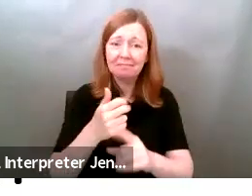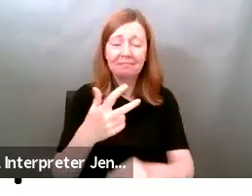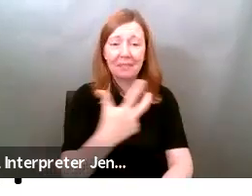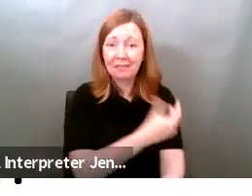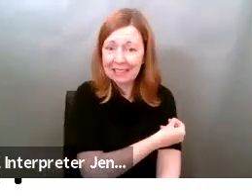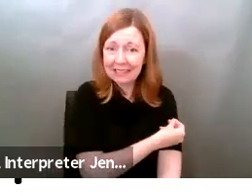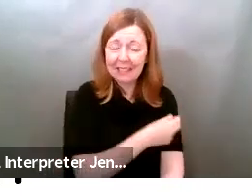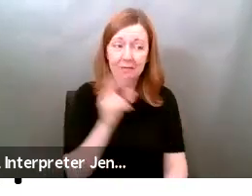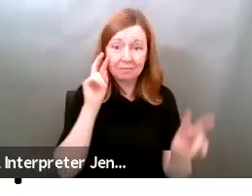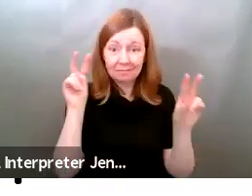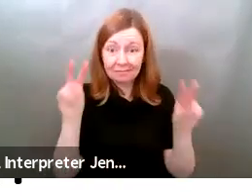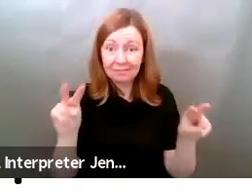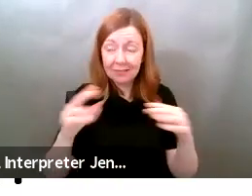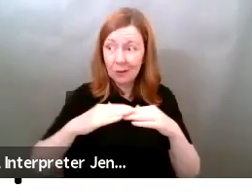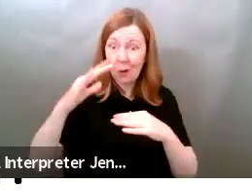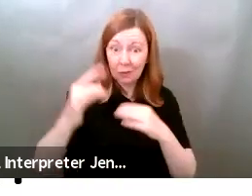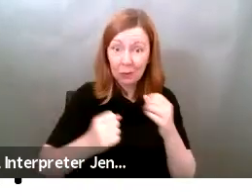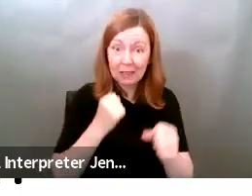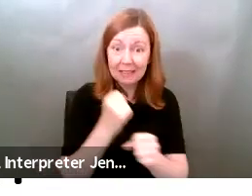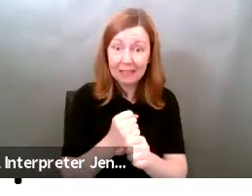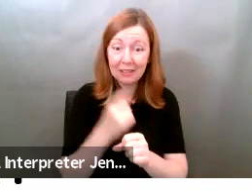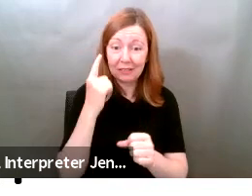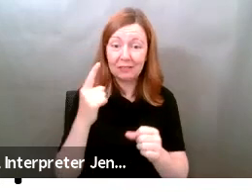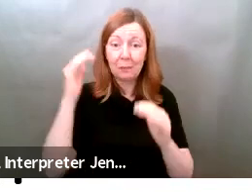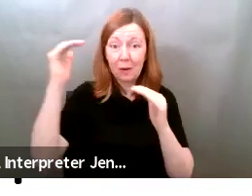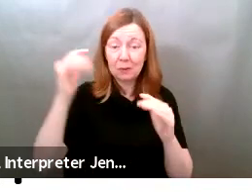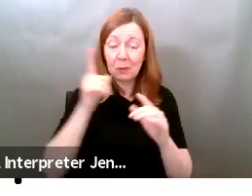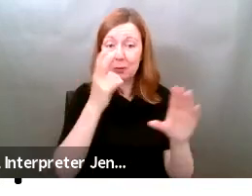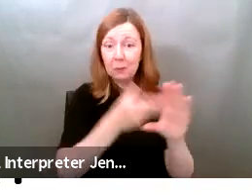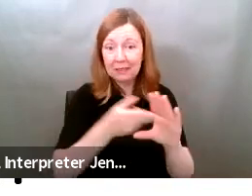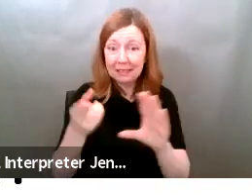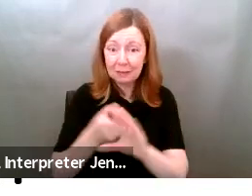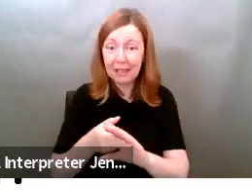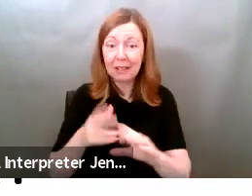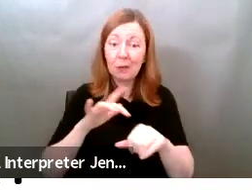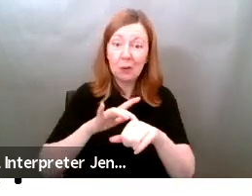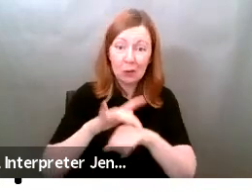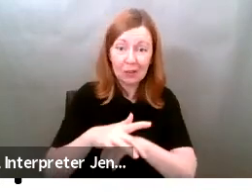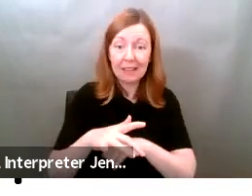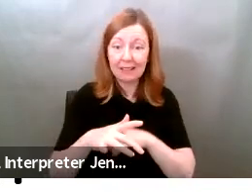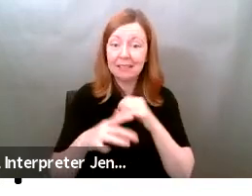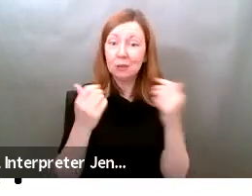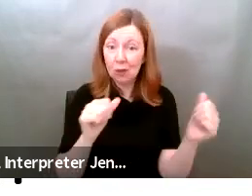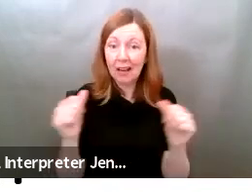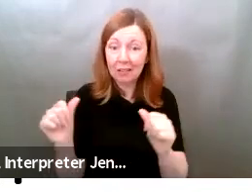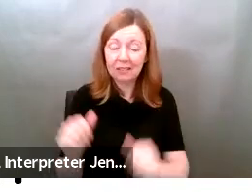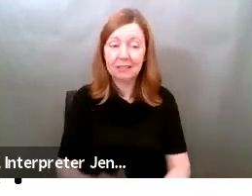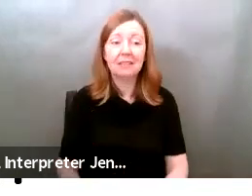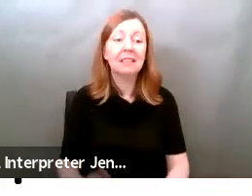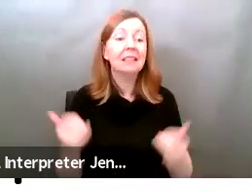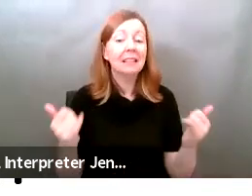them for over a year now from those adults who participated in the early child. We now have